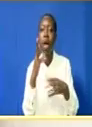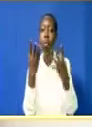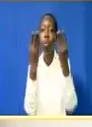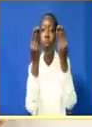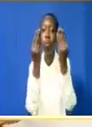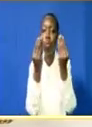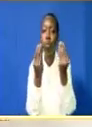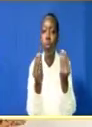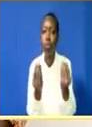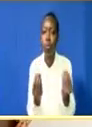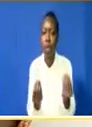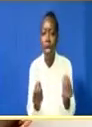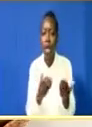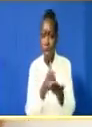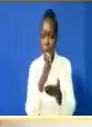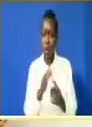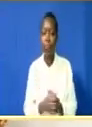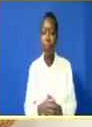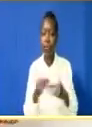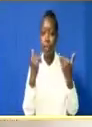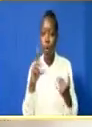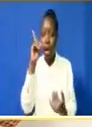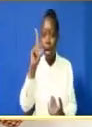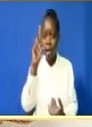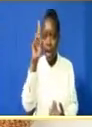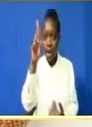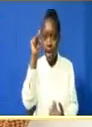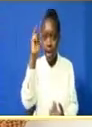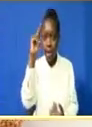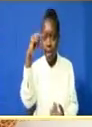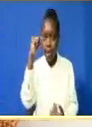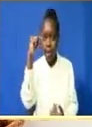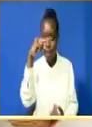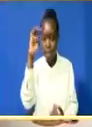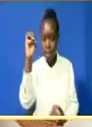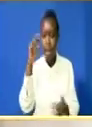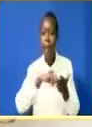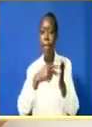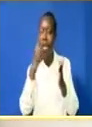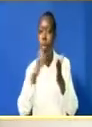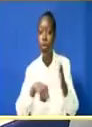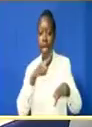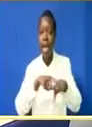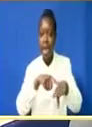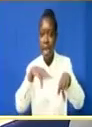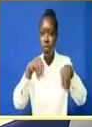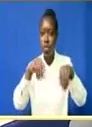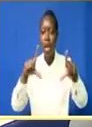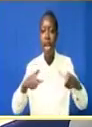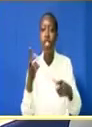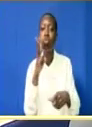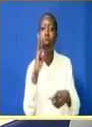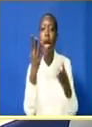Got it? Yeah. So when you talk about drainage, it's the ability of soil to allow water to pass through. Okay.